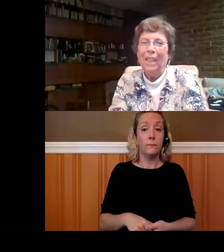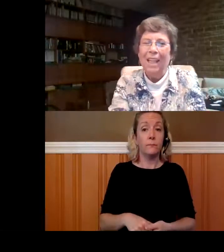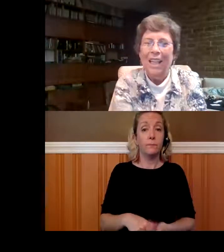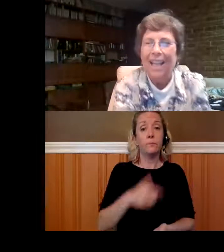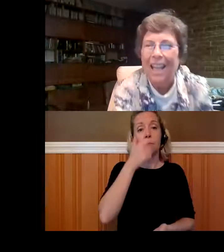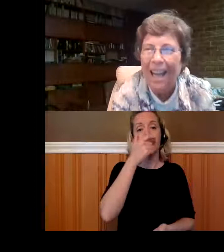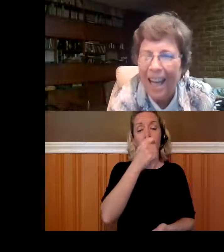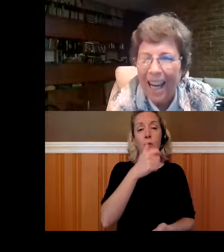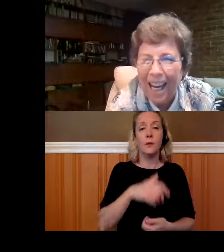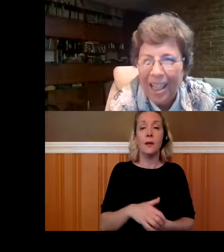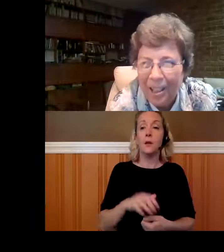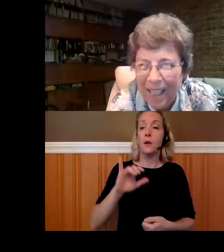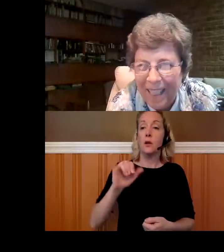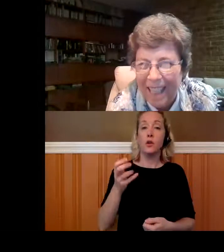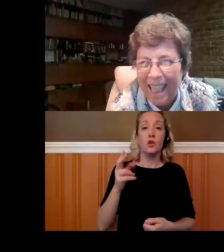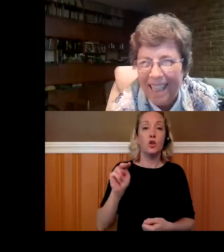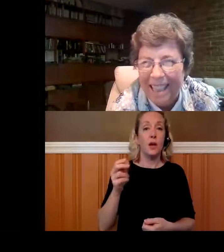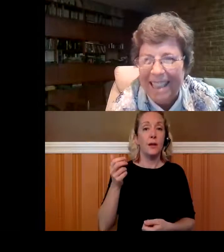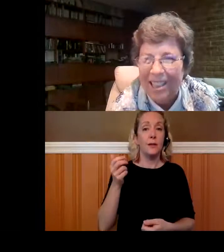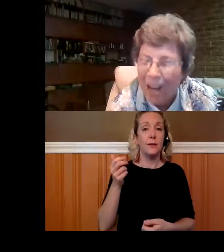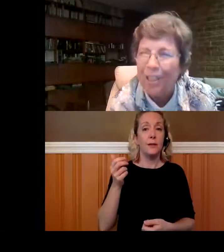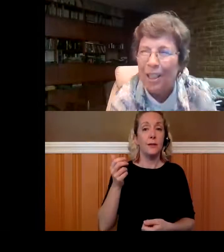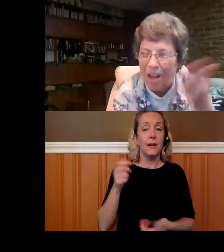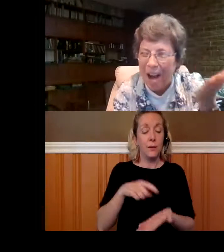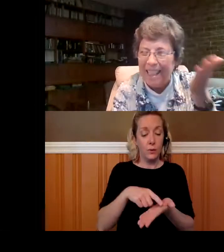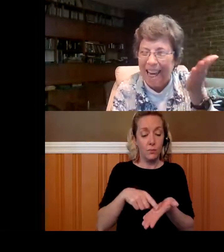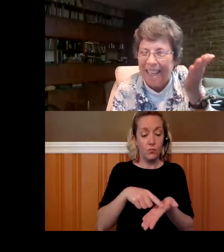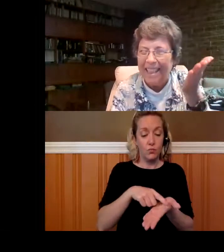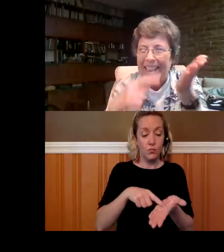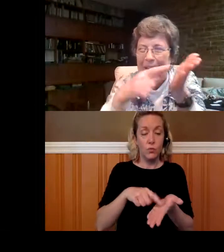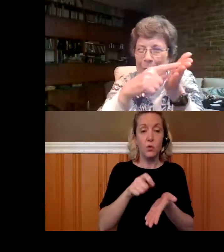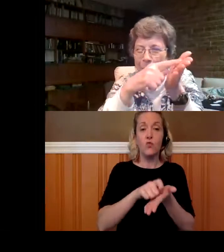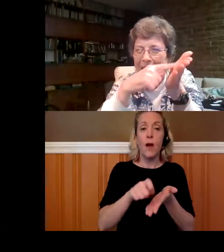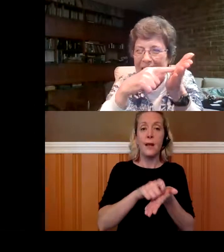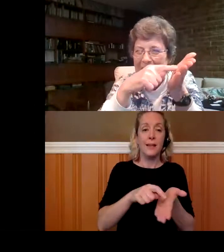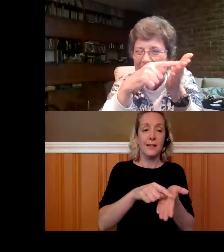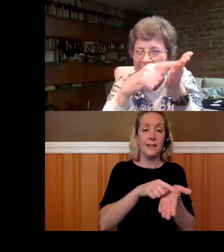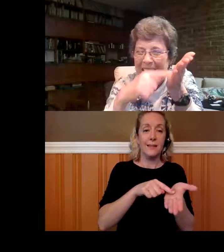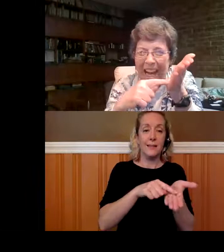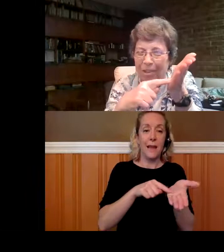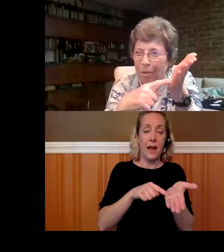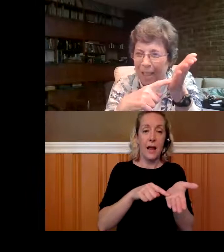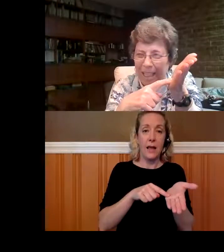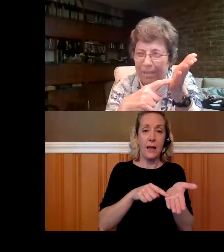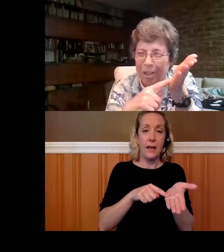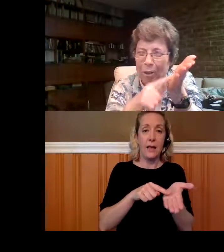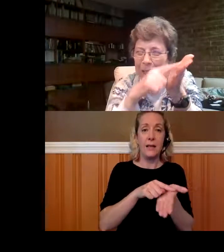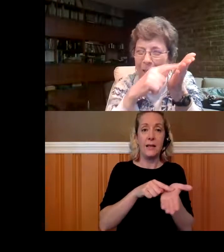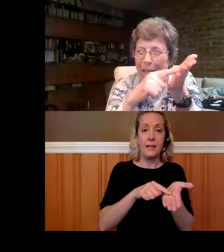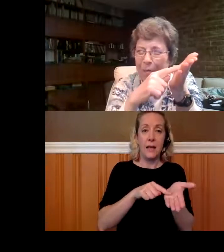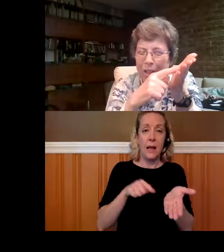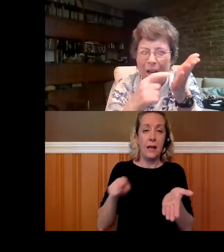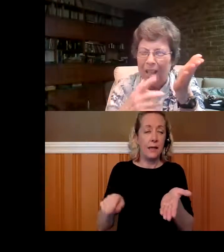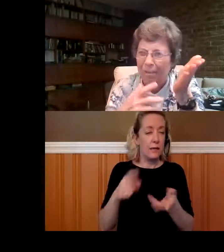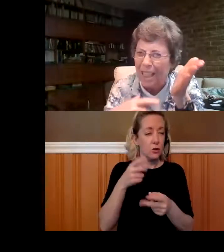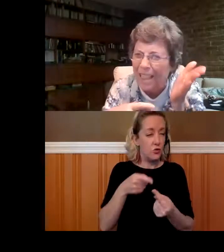Interesting that John could not get, he was printing 9, and I don't know what he was doing, but John thought, was that a 7? Is that a 2?